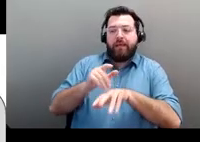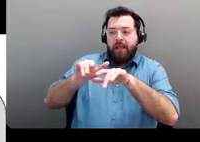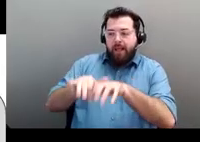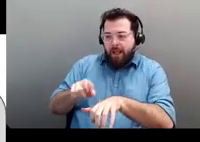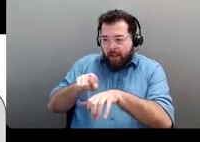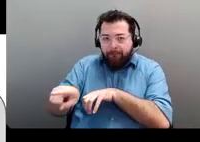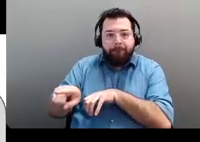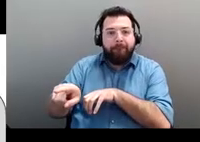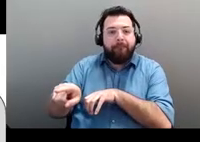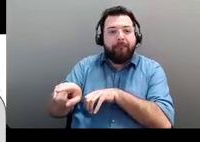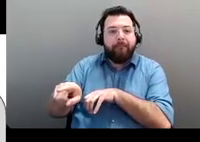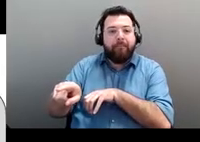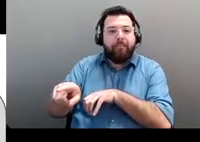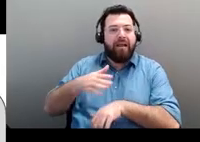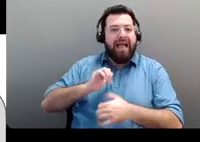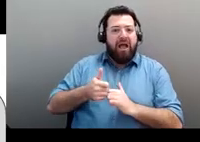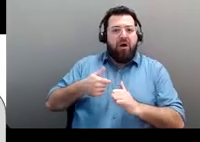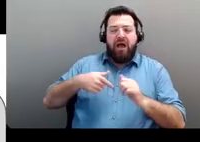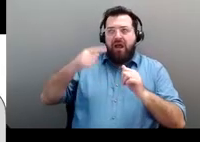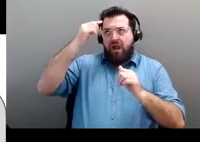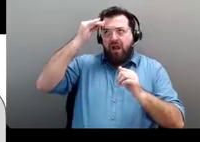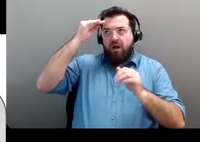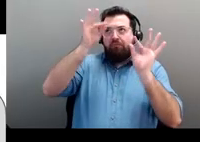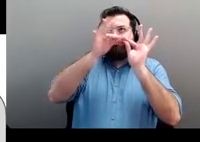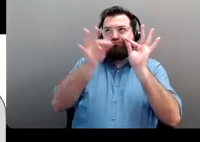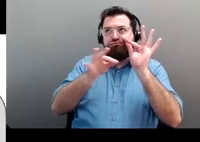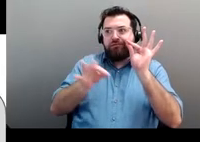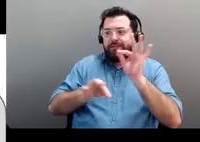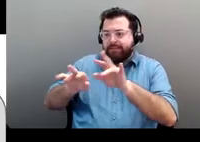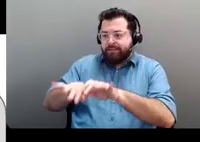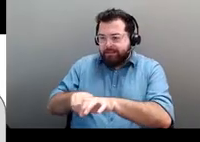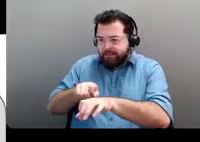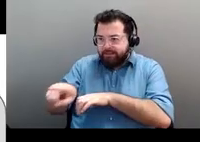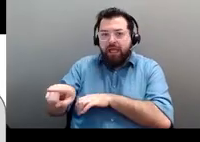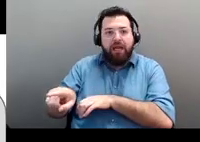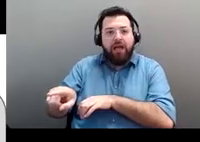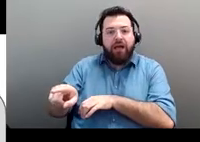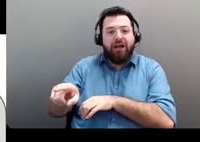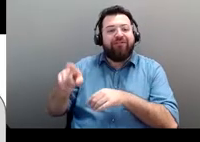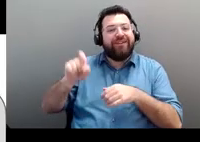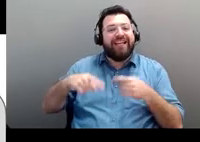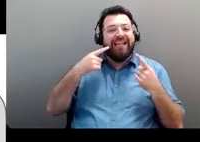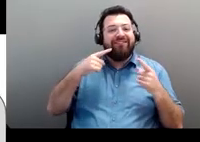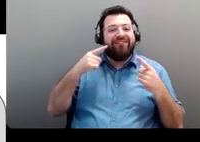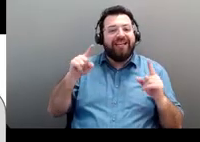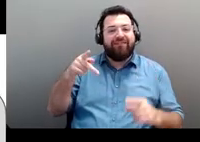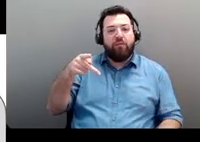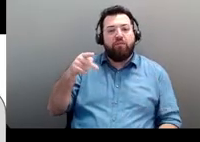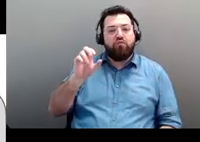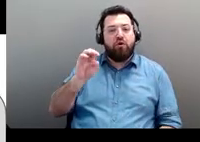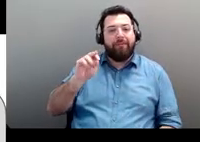enter a question or trying to figure out a problem, whatever it is. And so, effective prompting, I think that's really important.